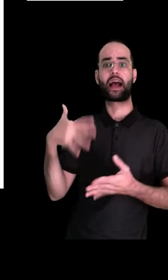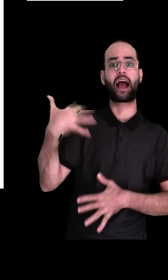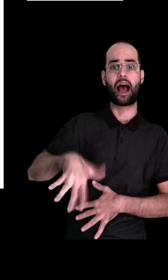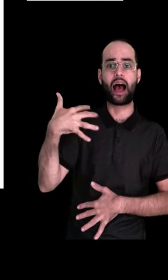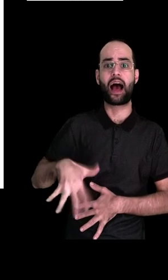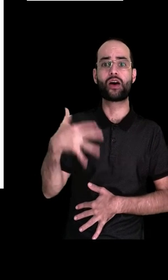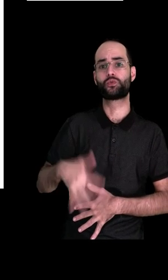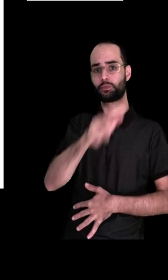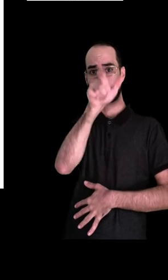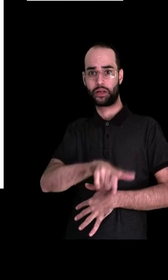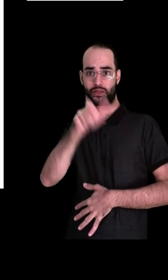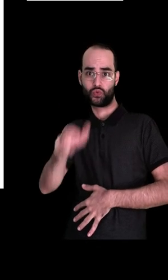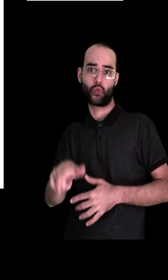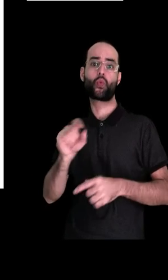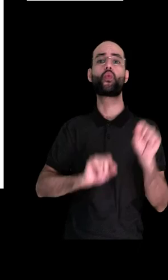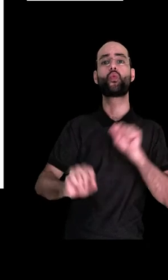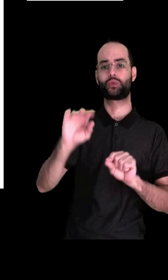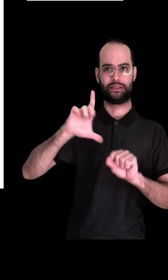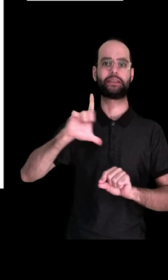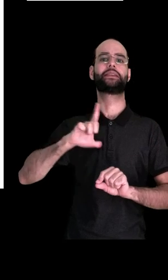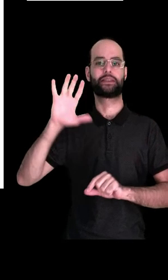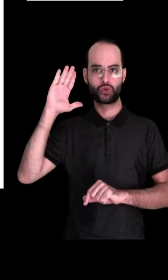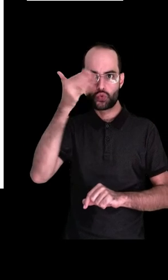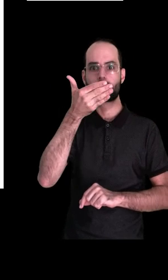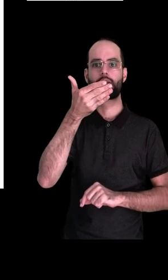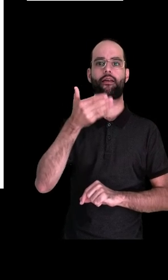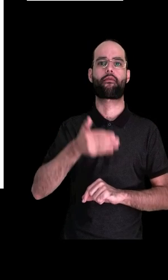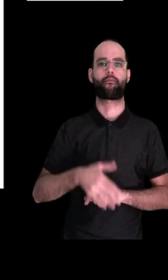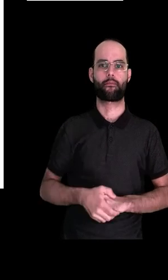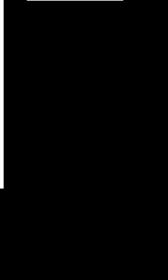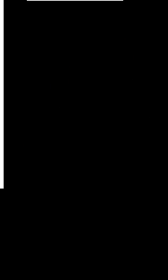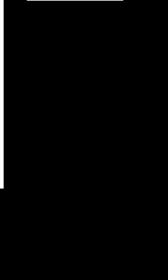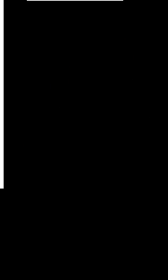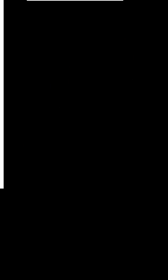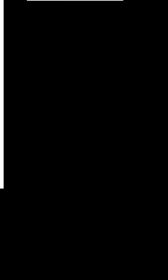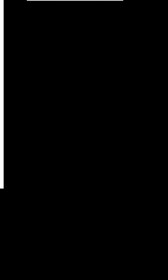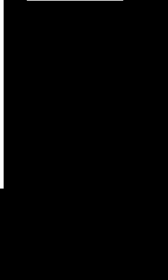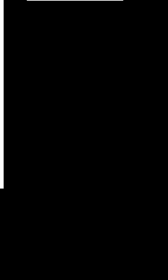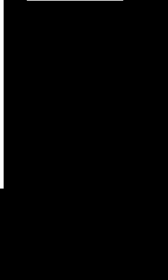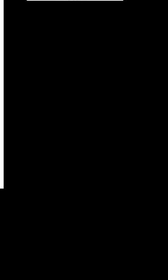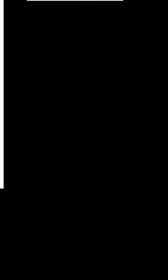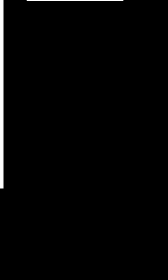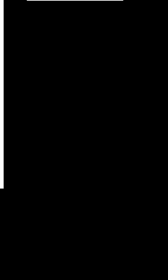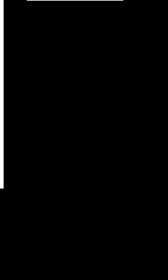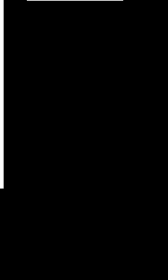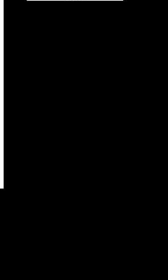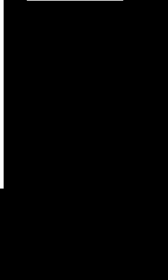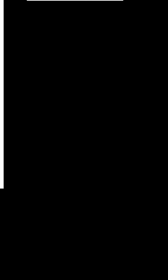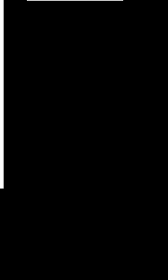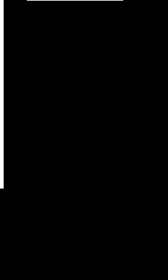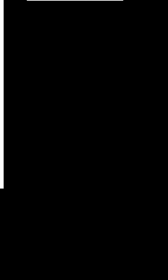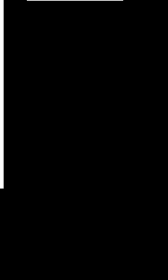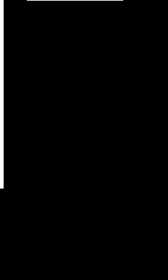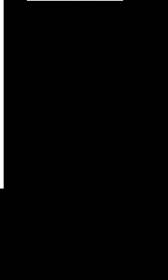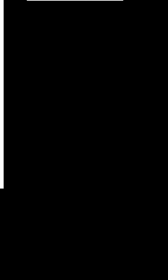glass. You can see the front part of the magnifying glass, which is red, with the up and down buttons on the left